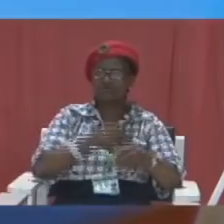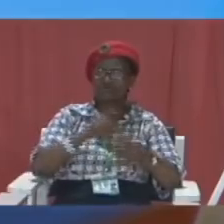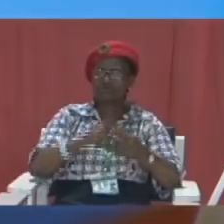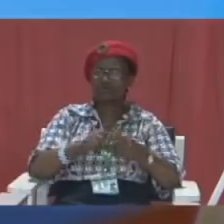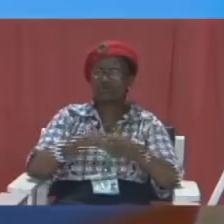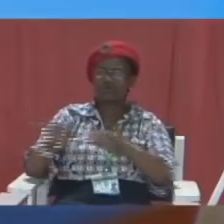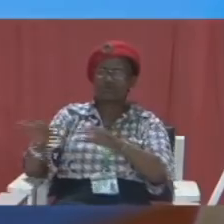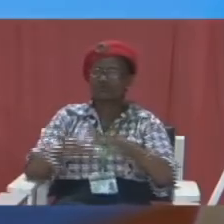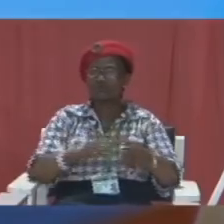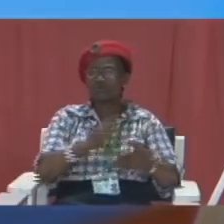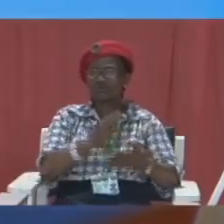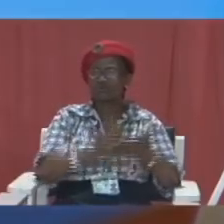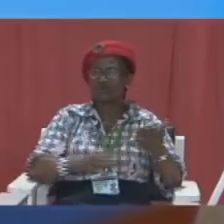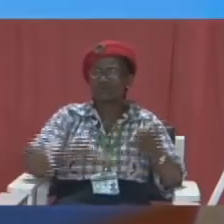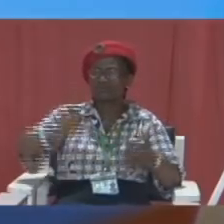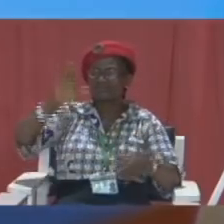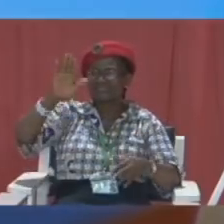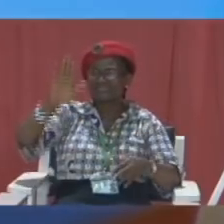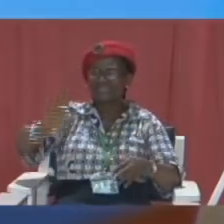be a remodeling alone.